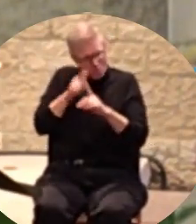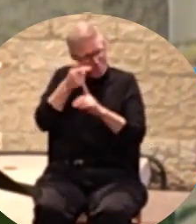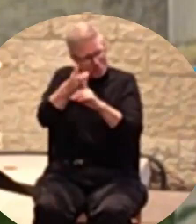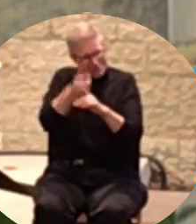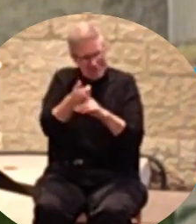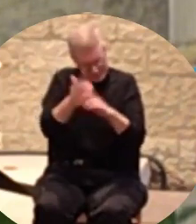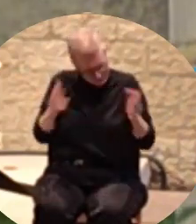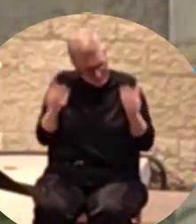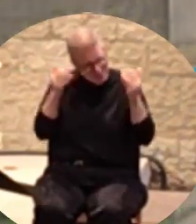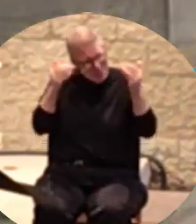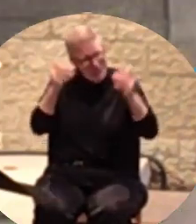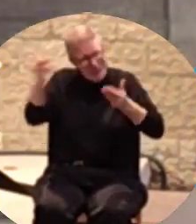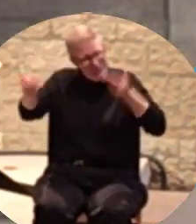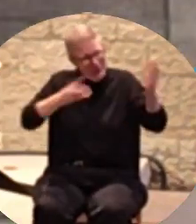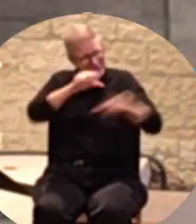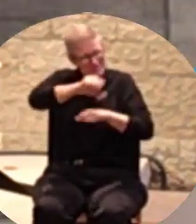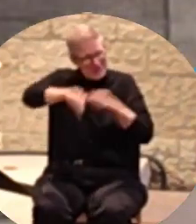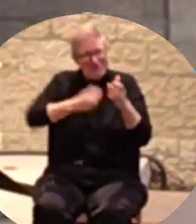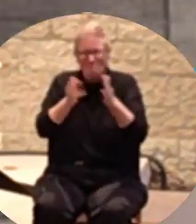Namaste.